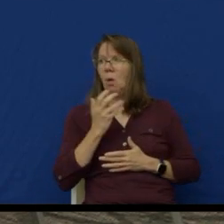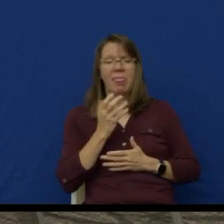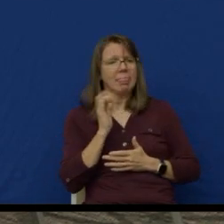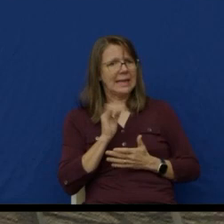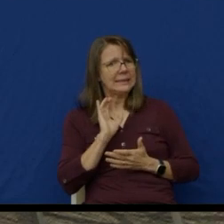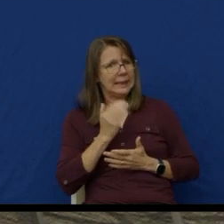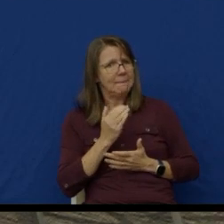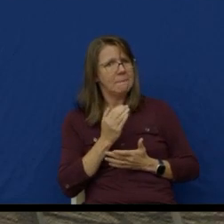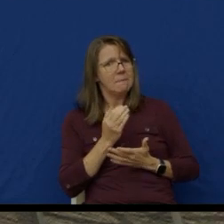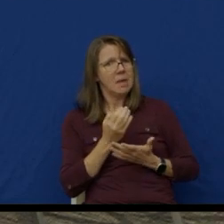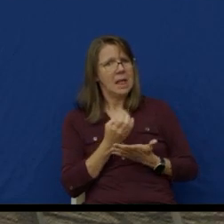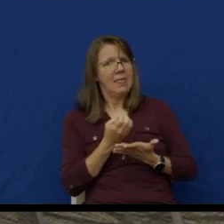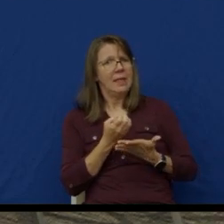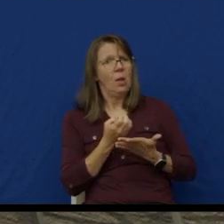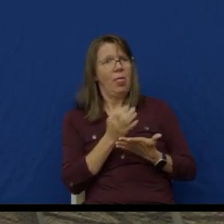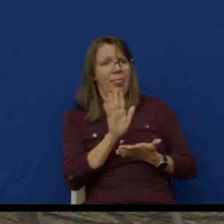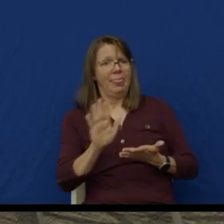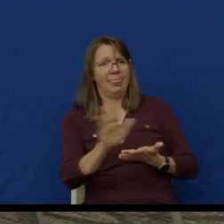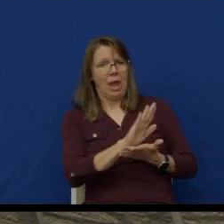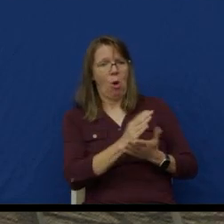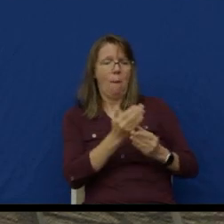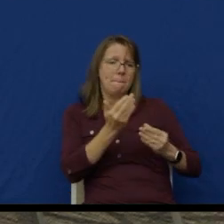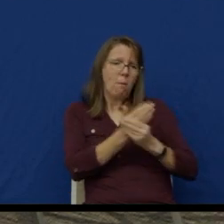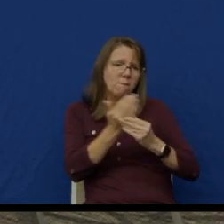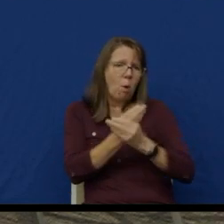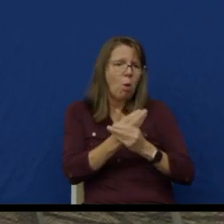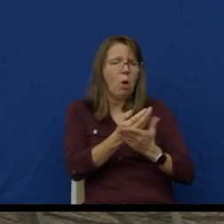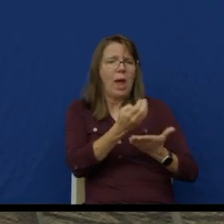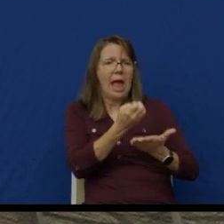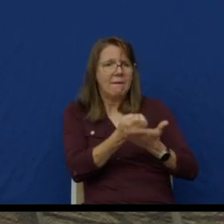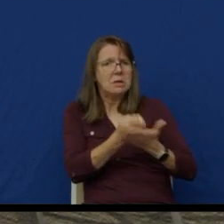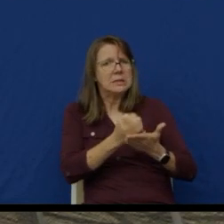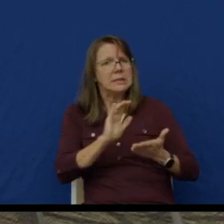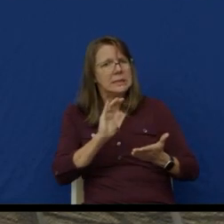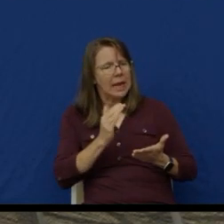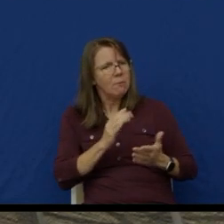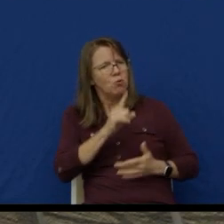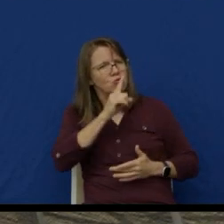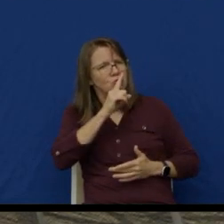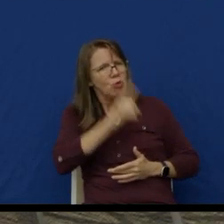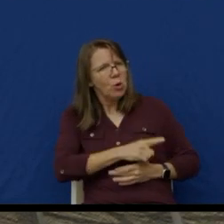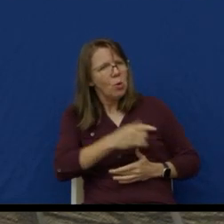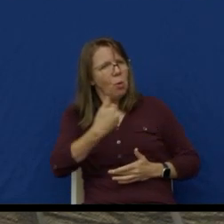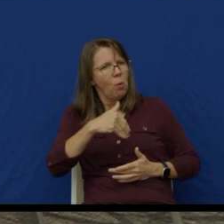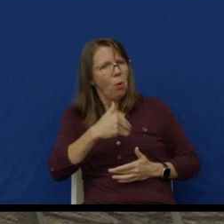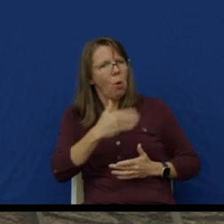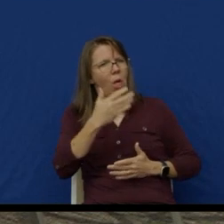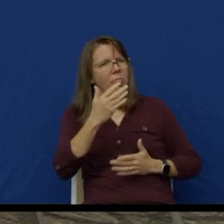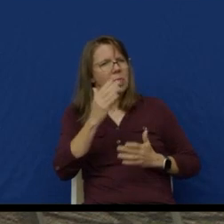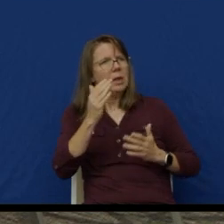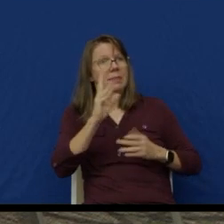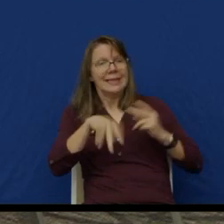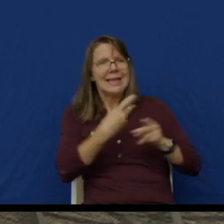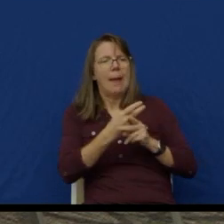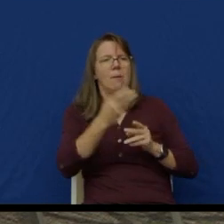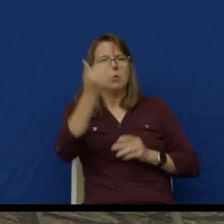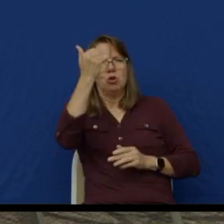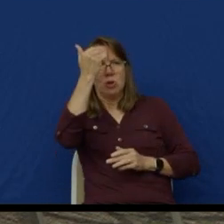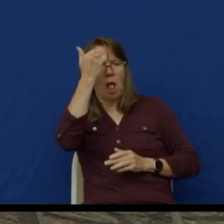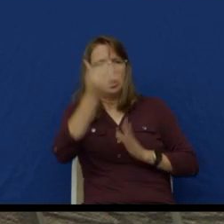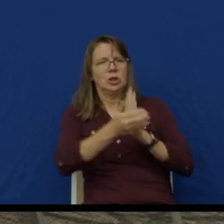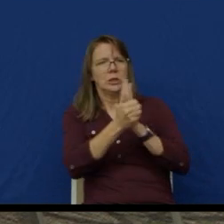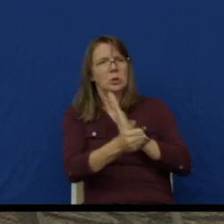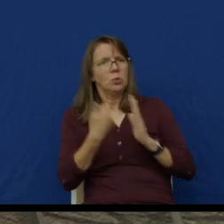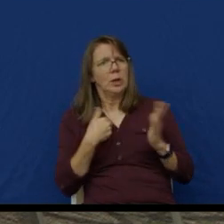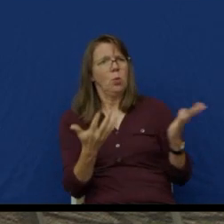authentic in an electronic digital portfolio that looked like the knowledge, skills, and dispositions that we want beginning level teachers to demonstrate as